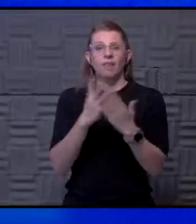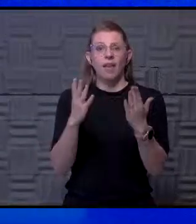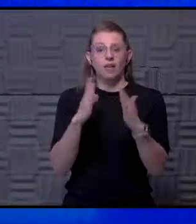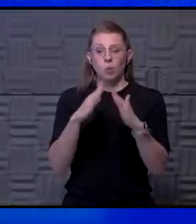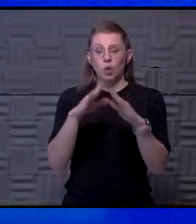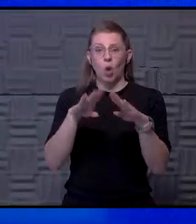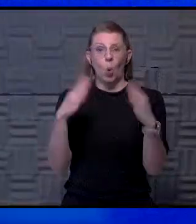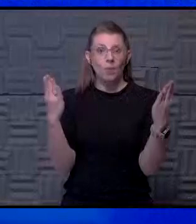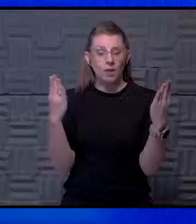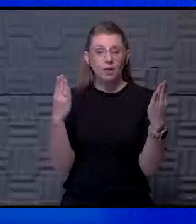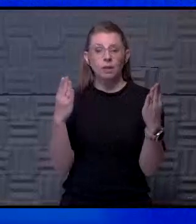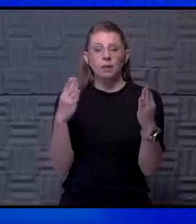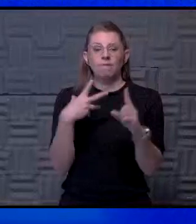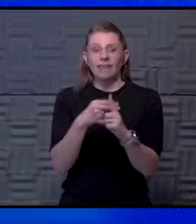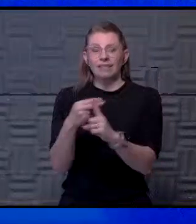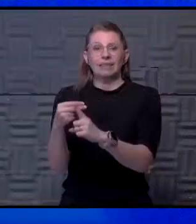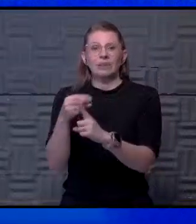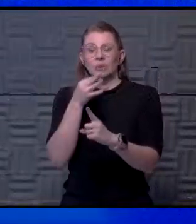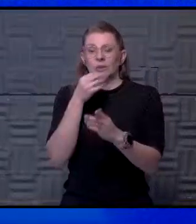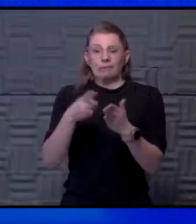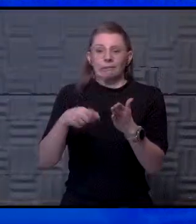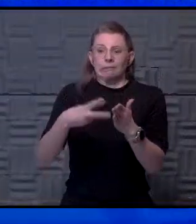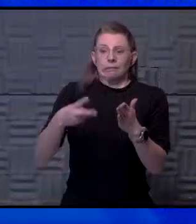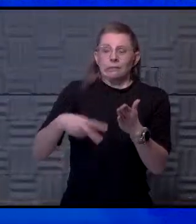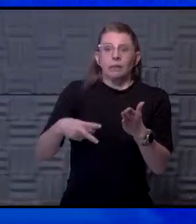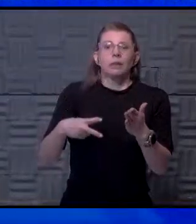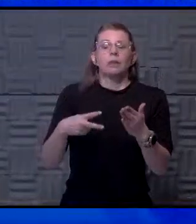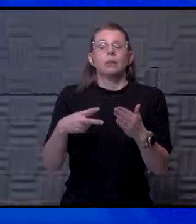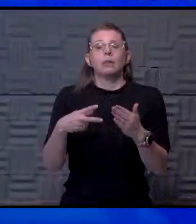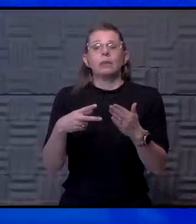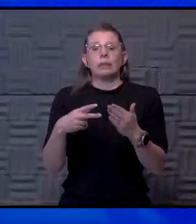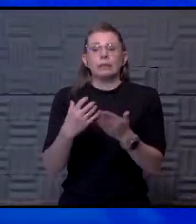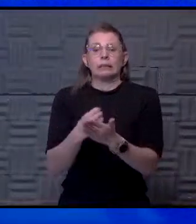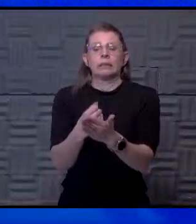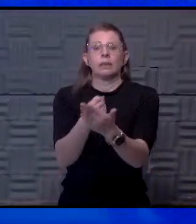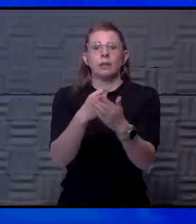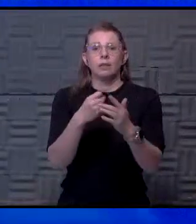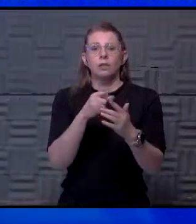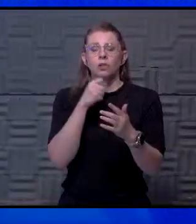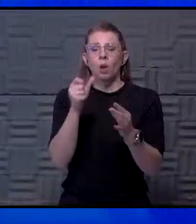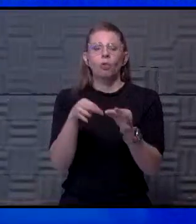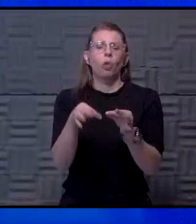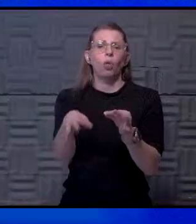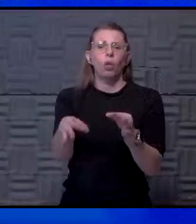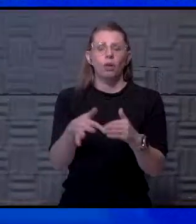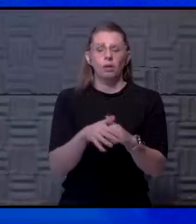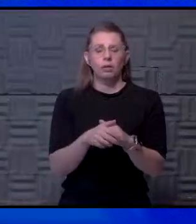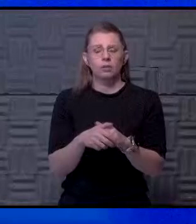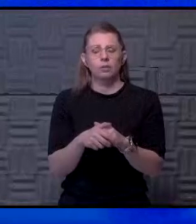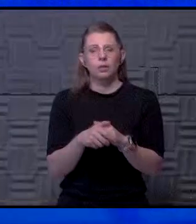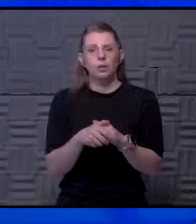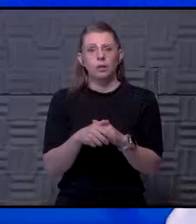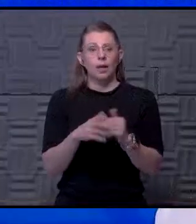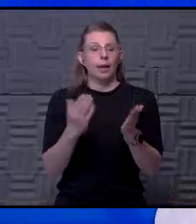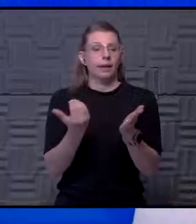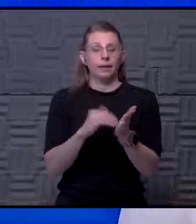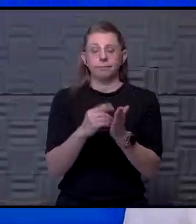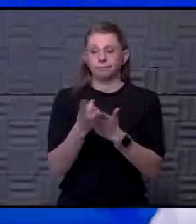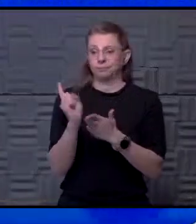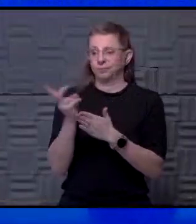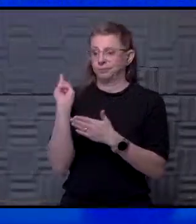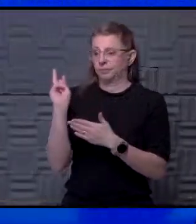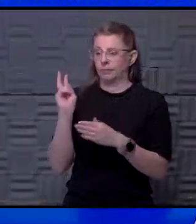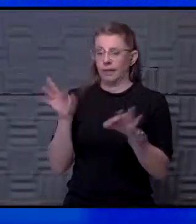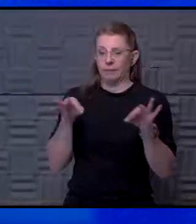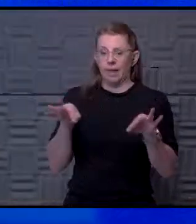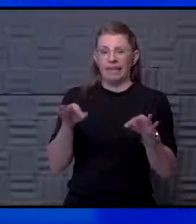next few weeks, and just encourage you to do that. But don't drop the ball. You know, we've said before, here we are. We're down at the